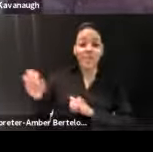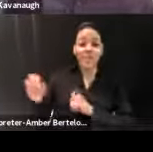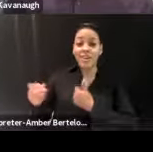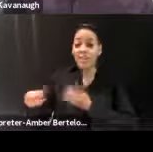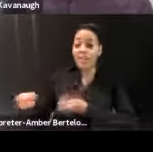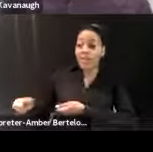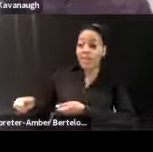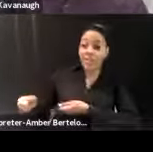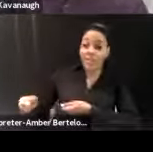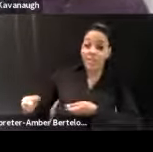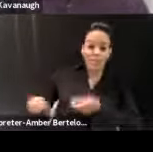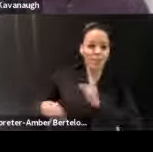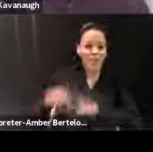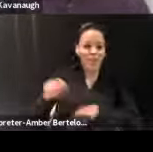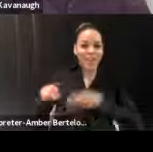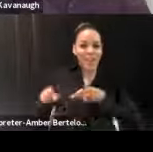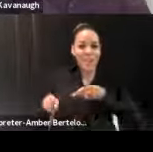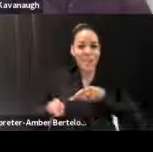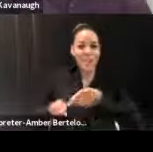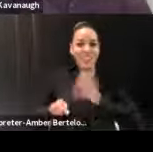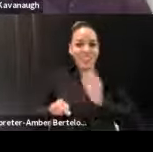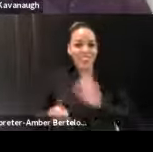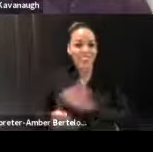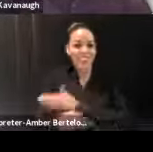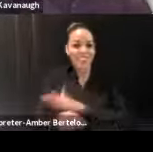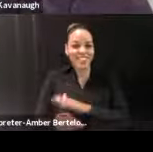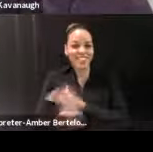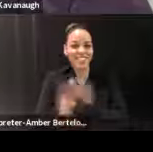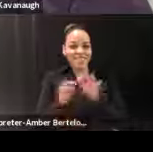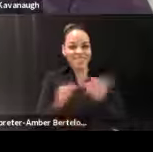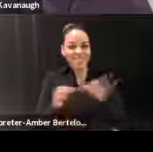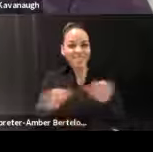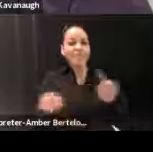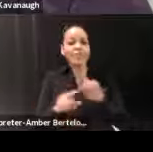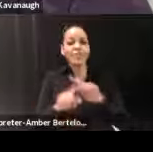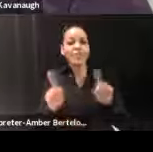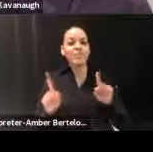you know. And it's like,